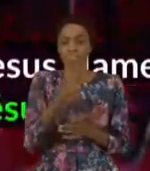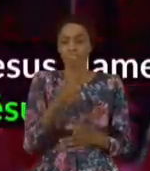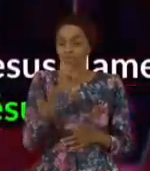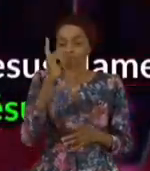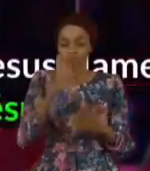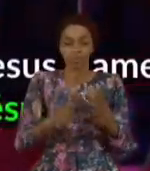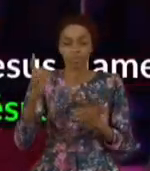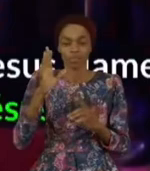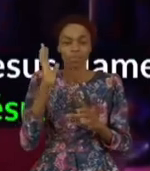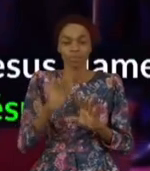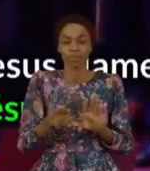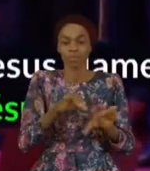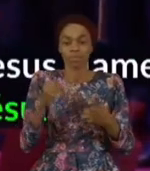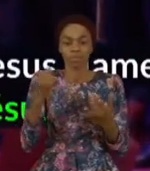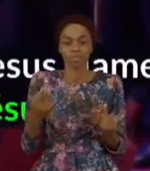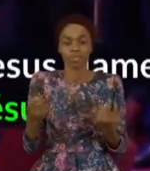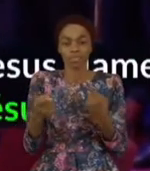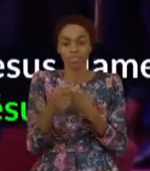tonight.